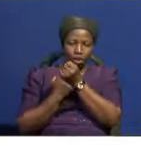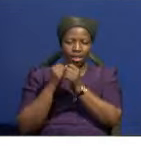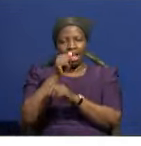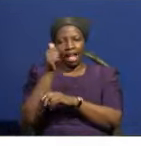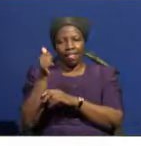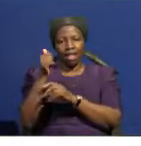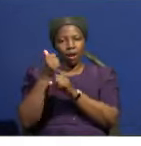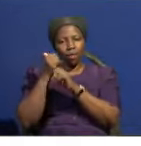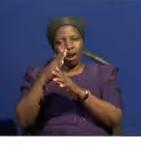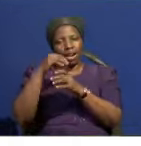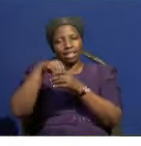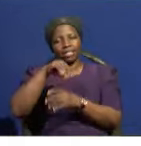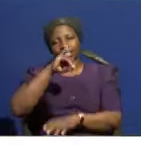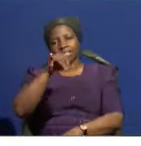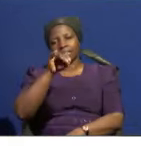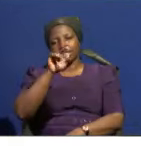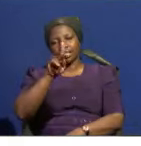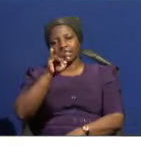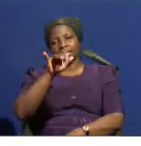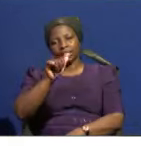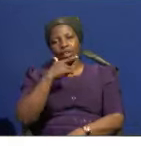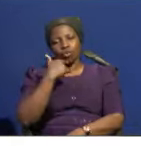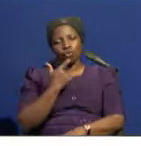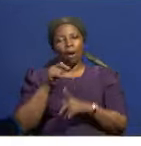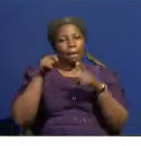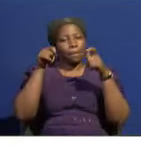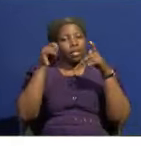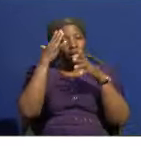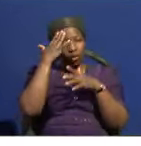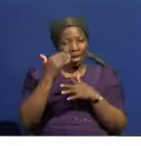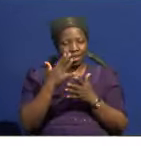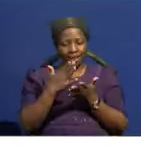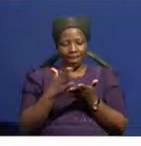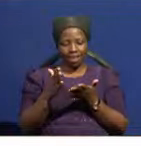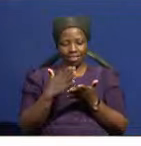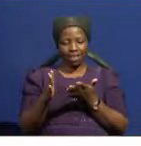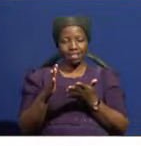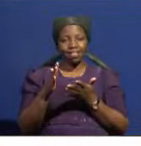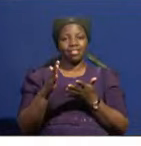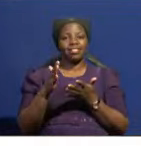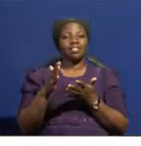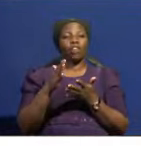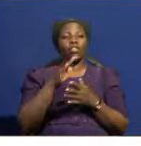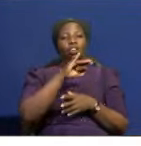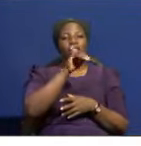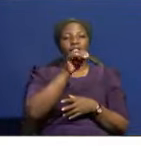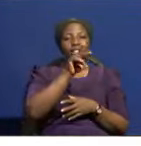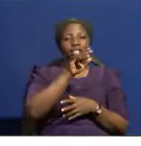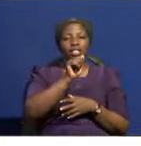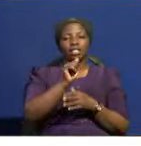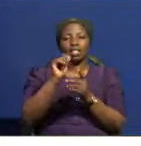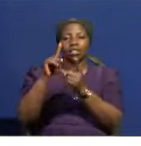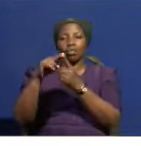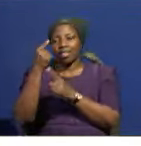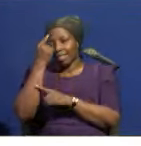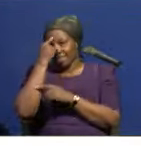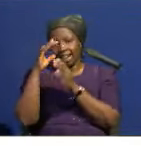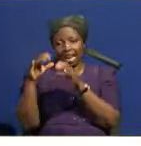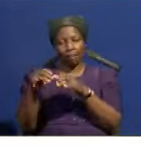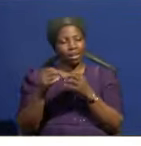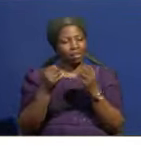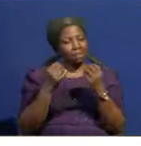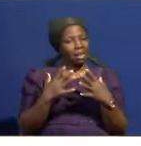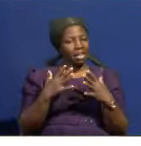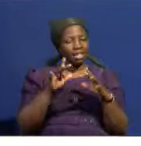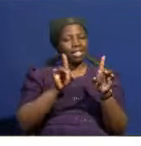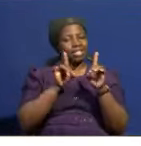who are protesting the alleged leases of the JKIA airport to an Indian company. Hundreds of passengers were stranded as